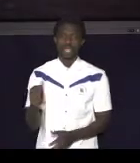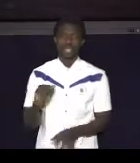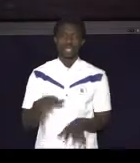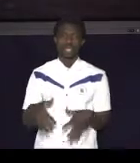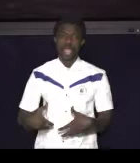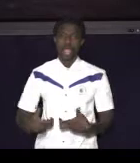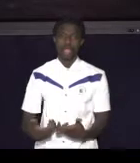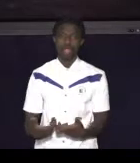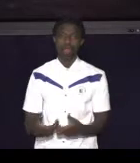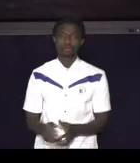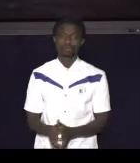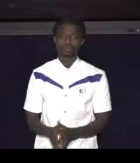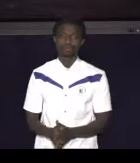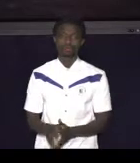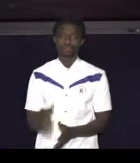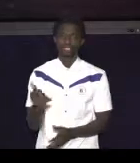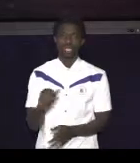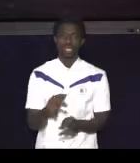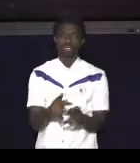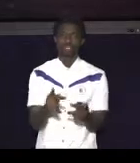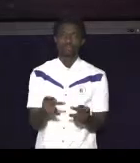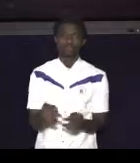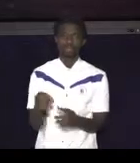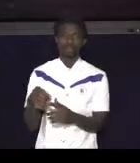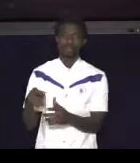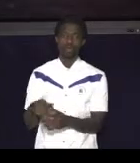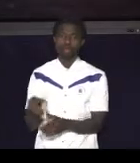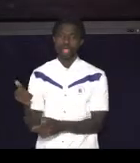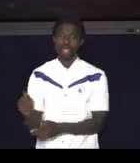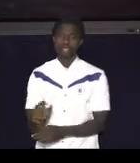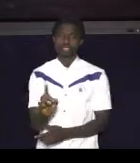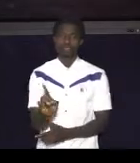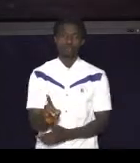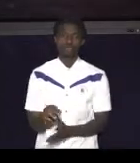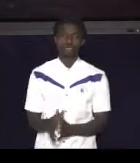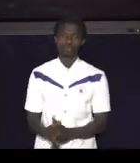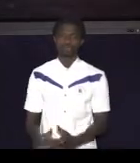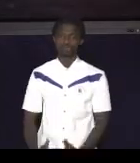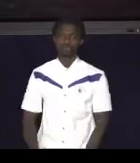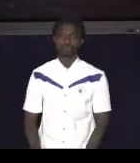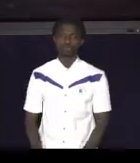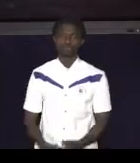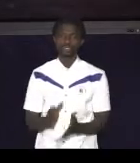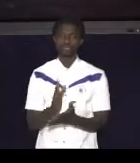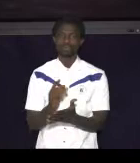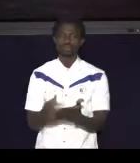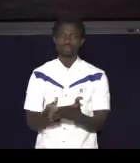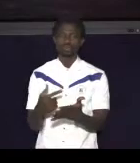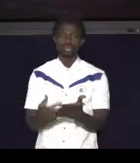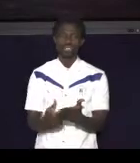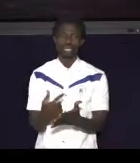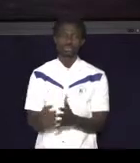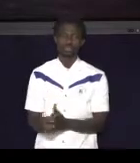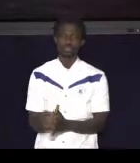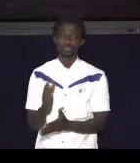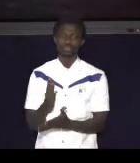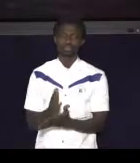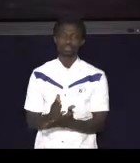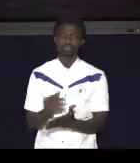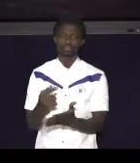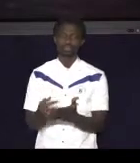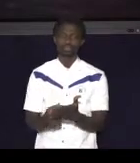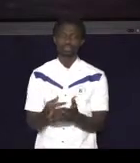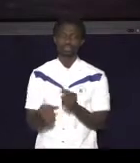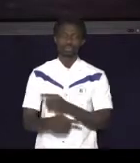anyhow, any place or anywhere, sometime,